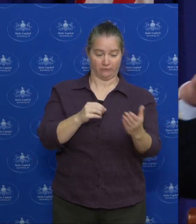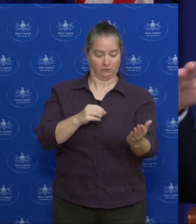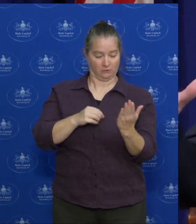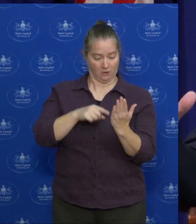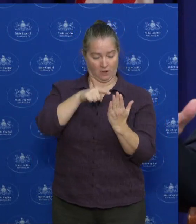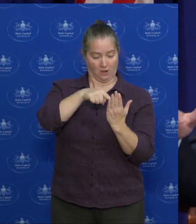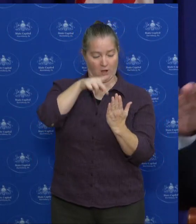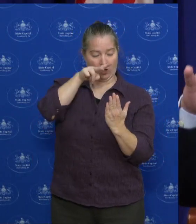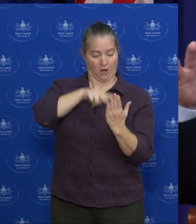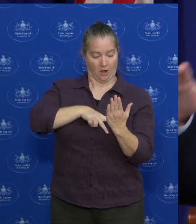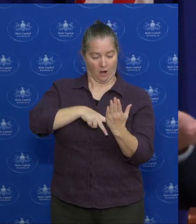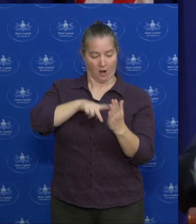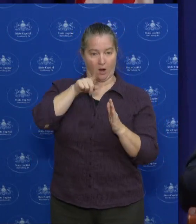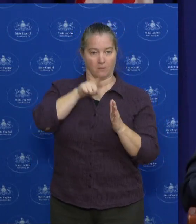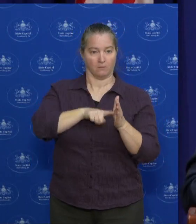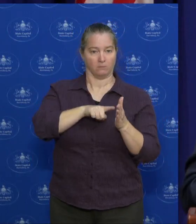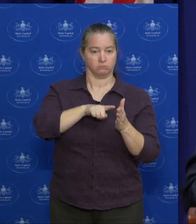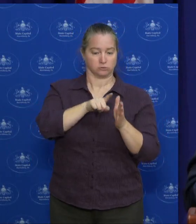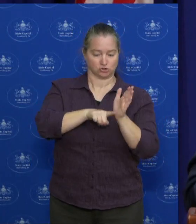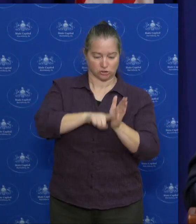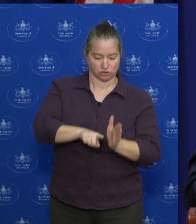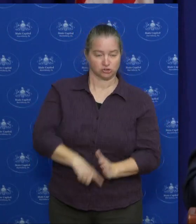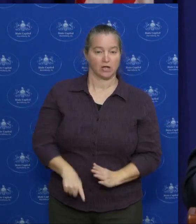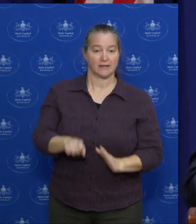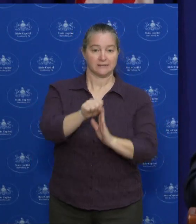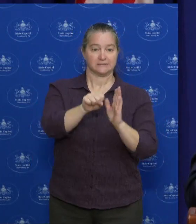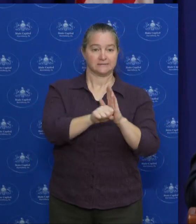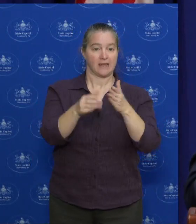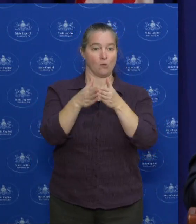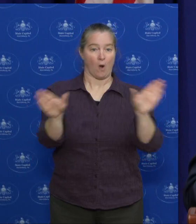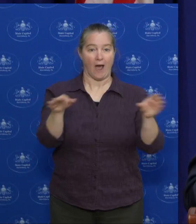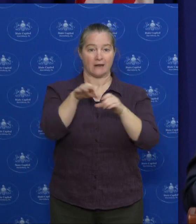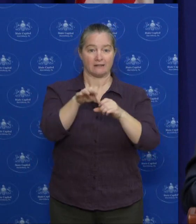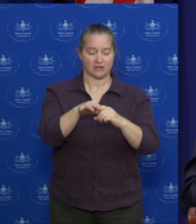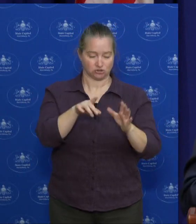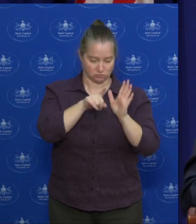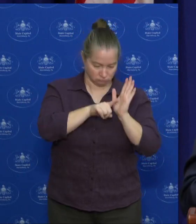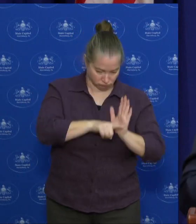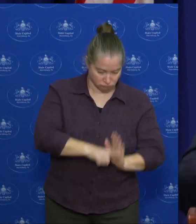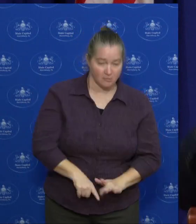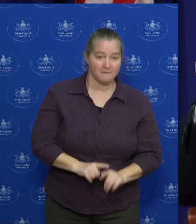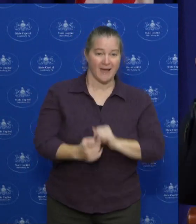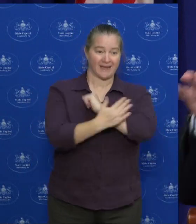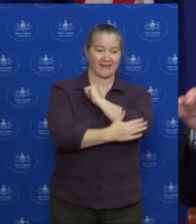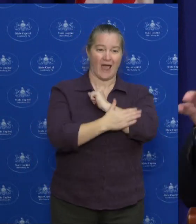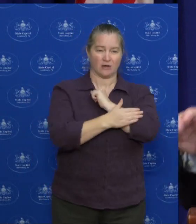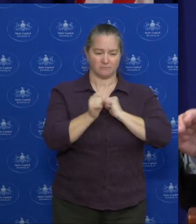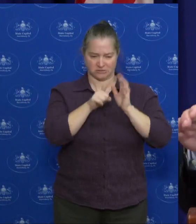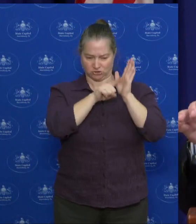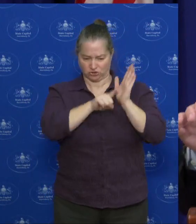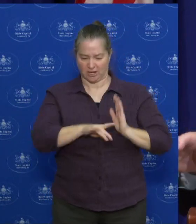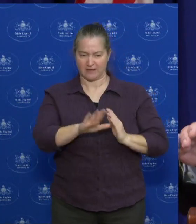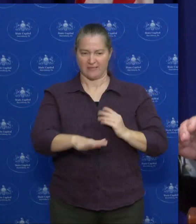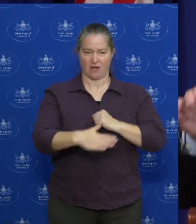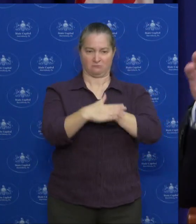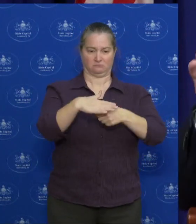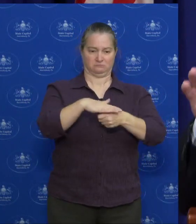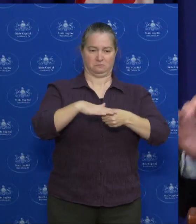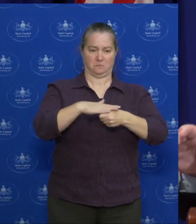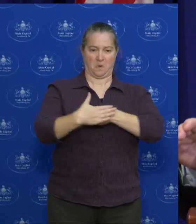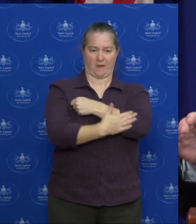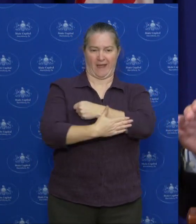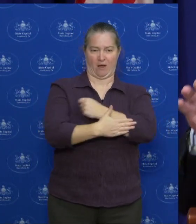proof statewide or state election offices. But it's really for the counties to proof their county level offices